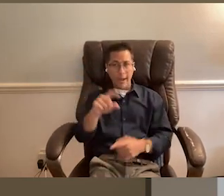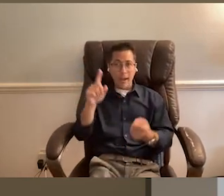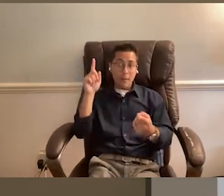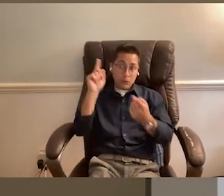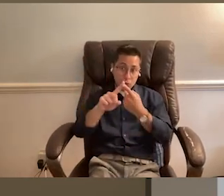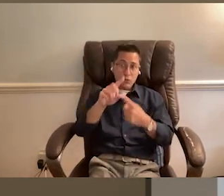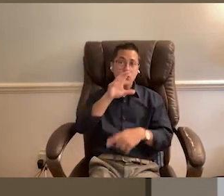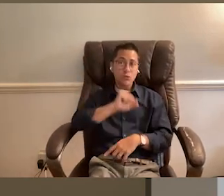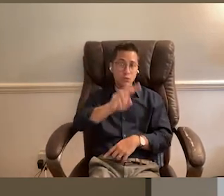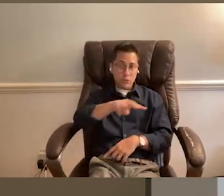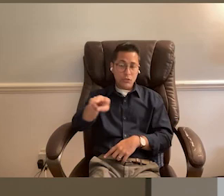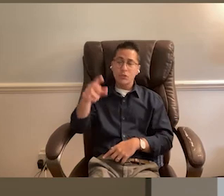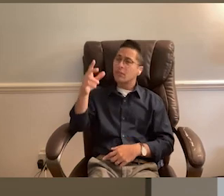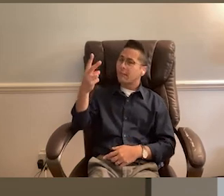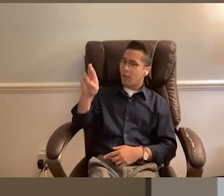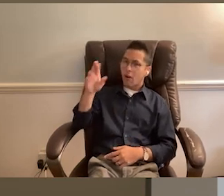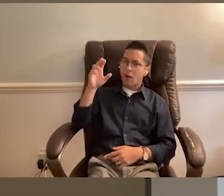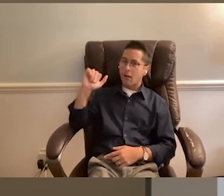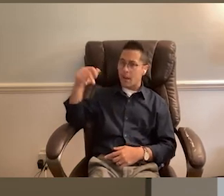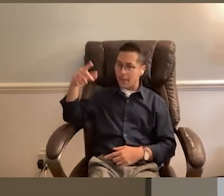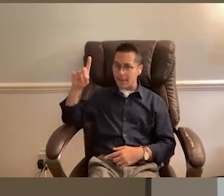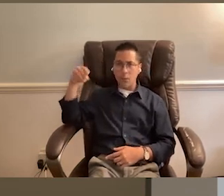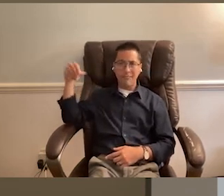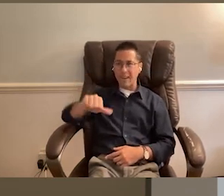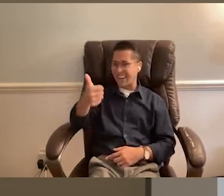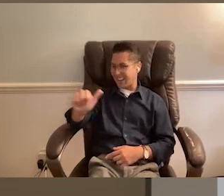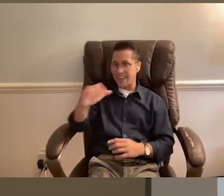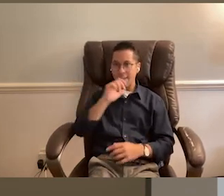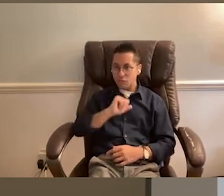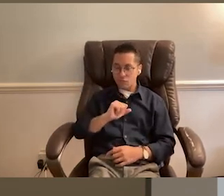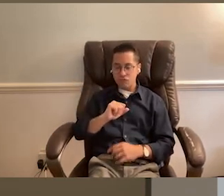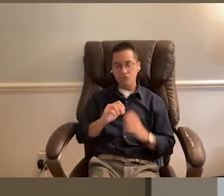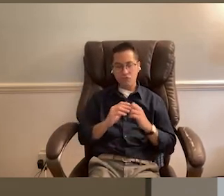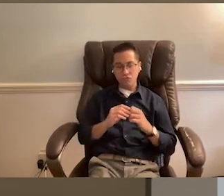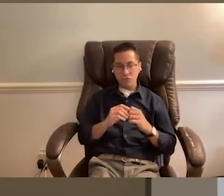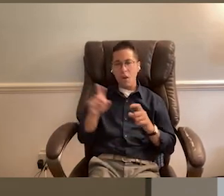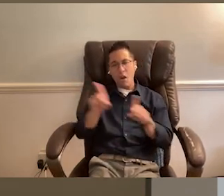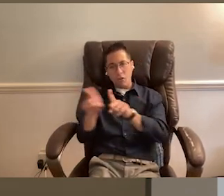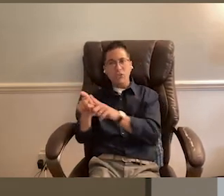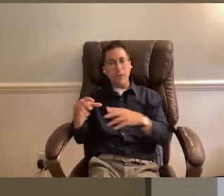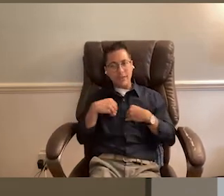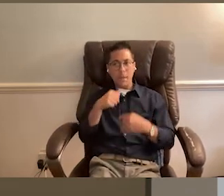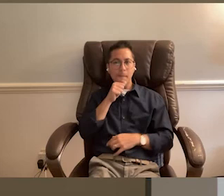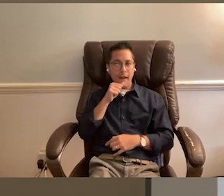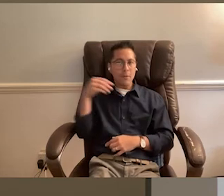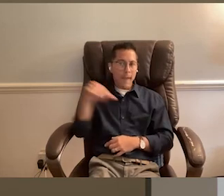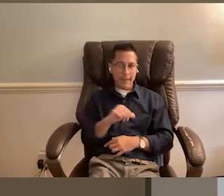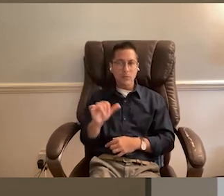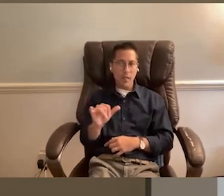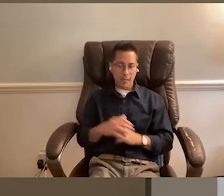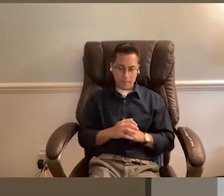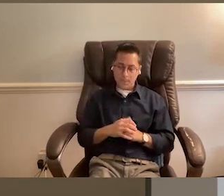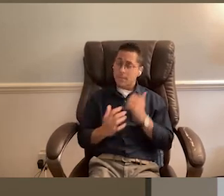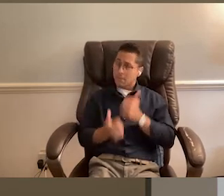to reach out to me, and I have more business cards up here as well. Also more stuff that I really don't want to take back to Jacksonville, so if you know anyone, you're welcome